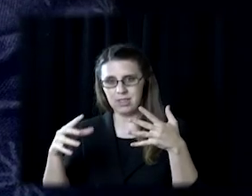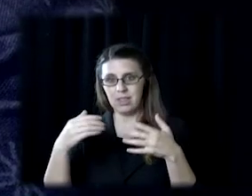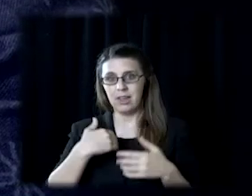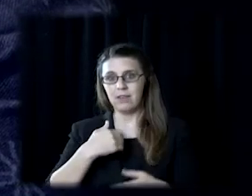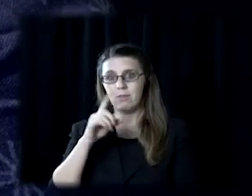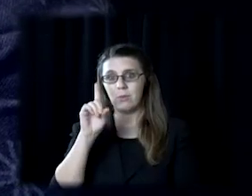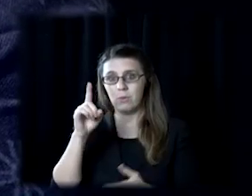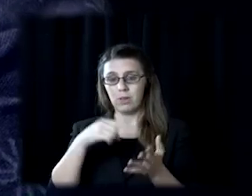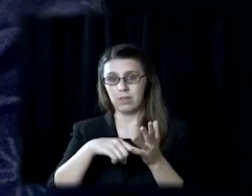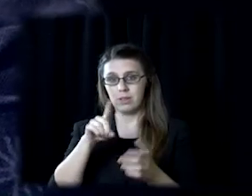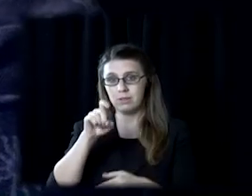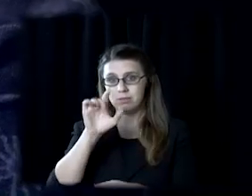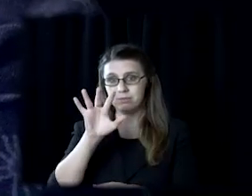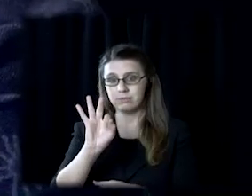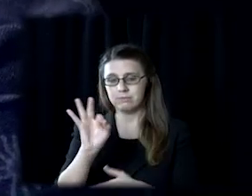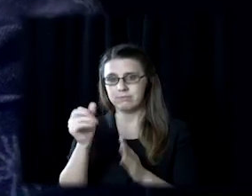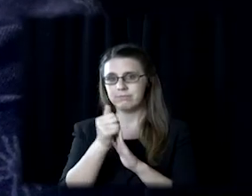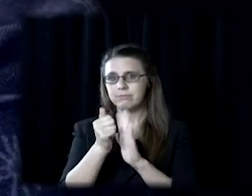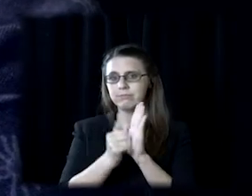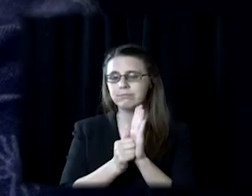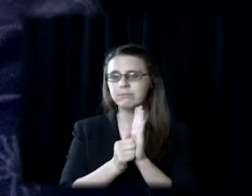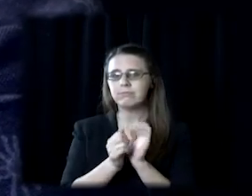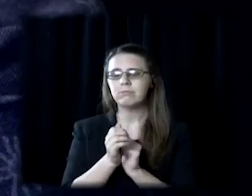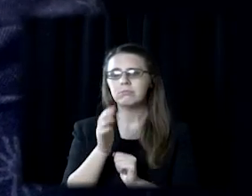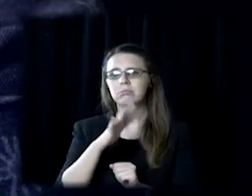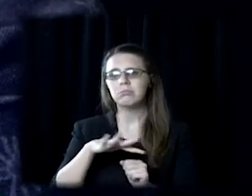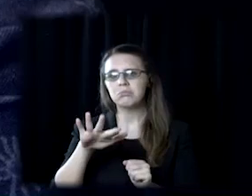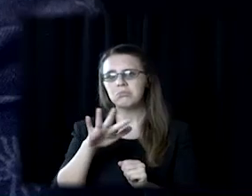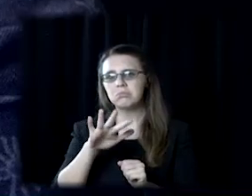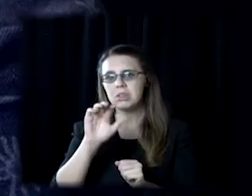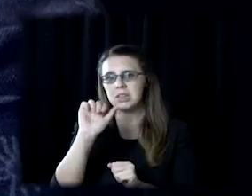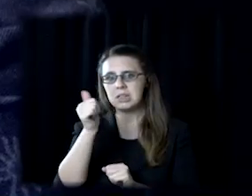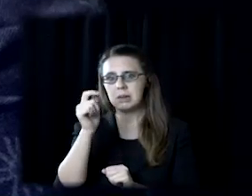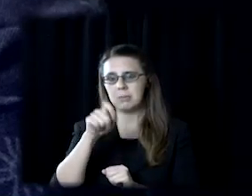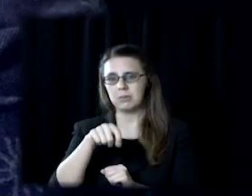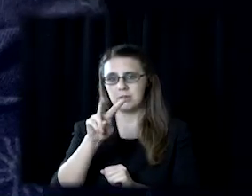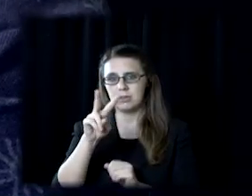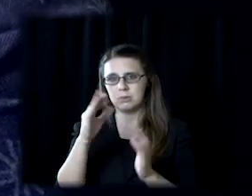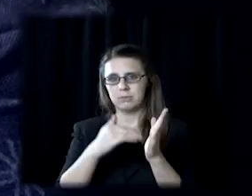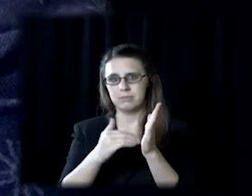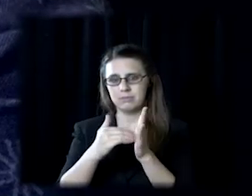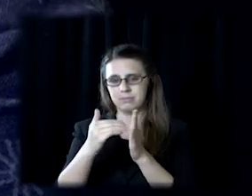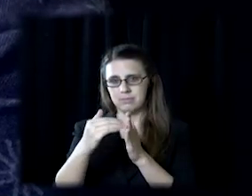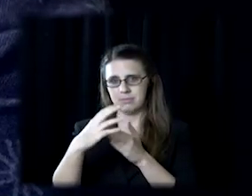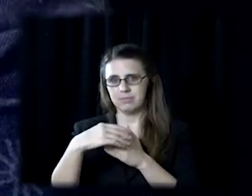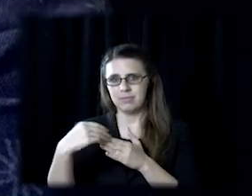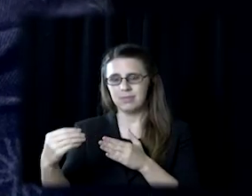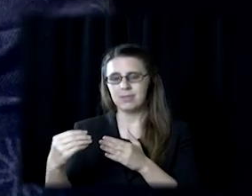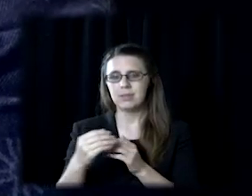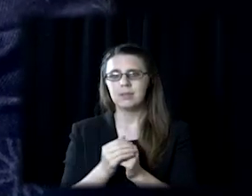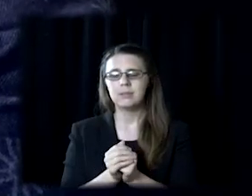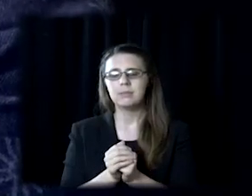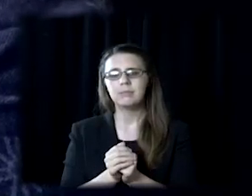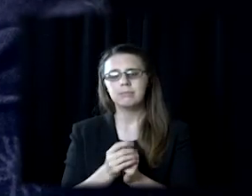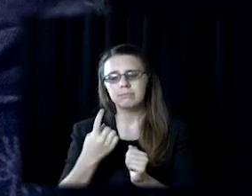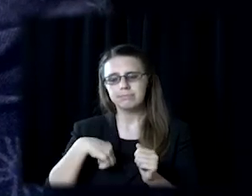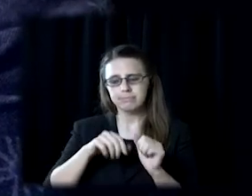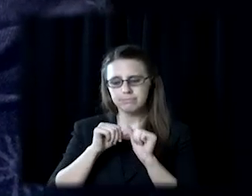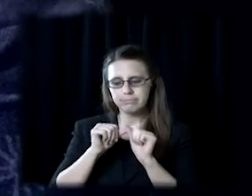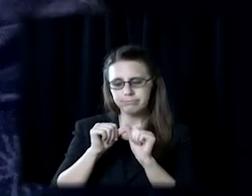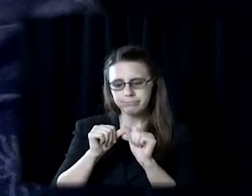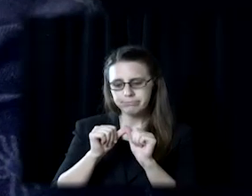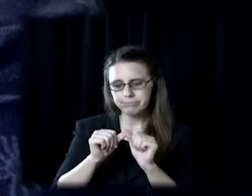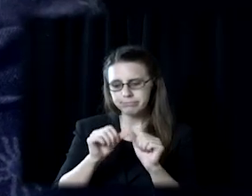accounts with a total value of about $10.2 billion. We continue our work on the investigation to